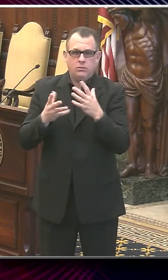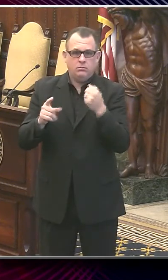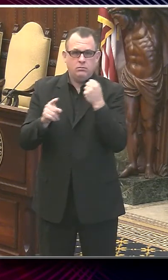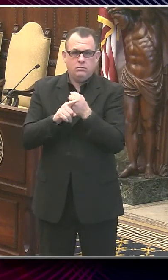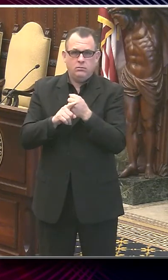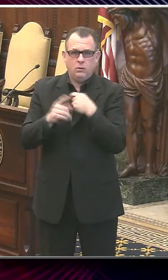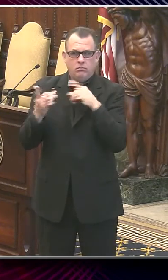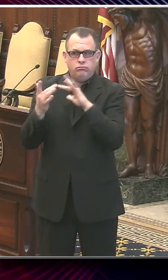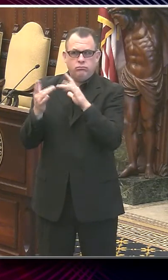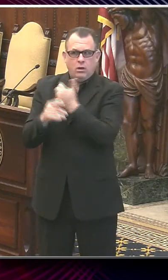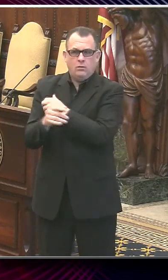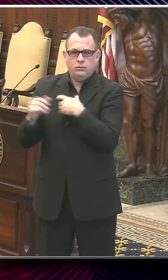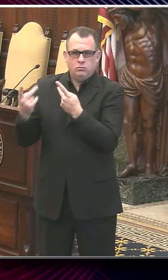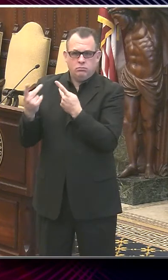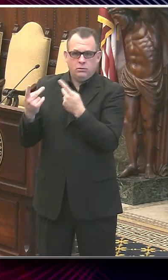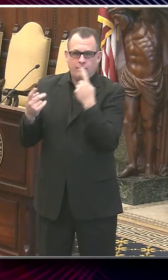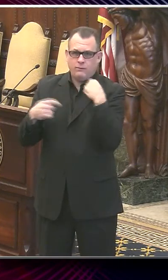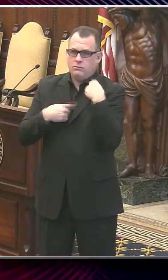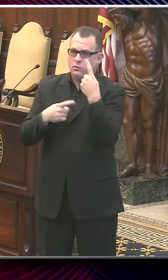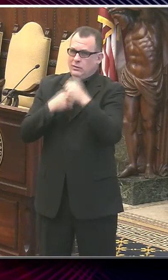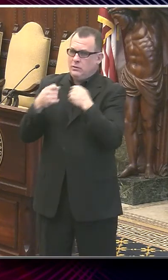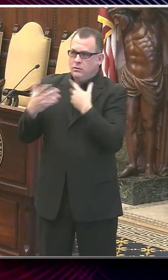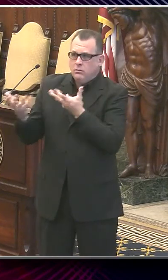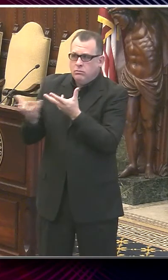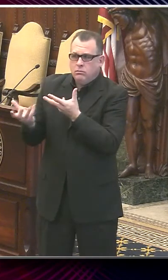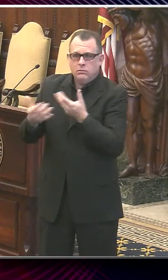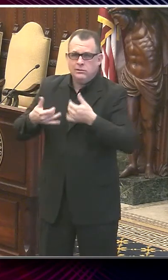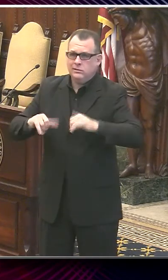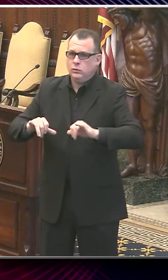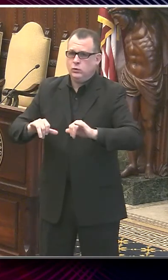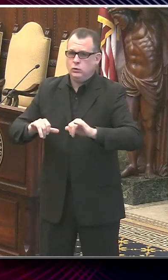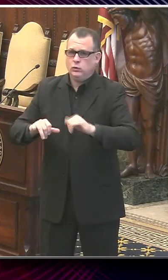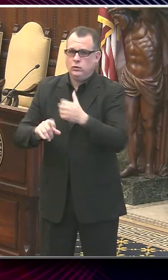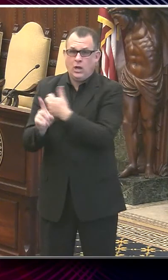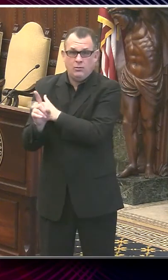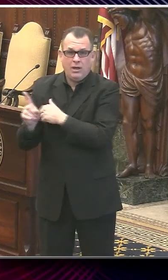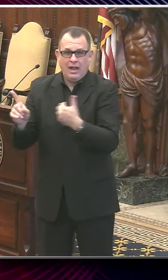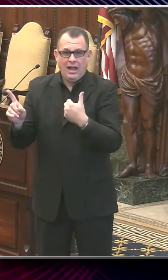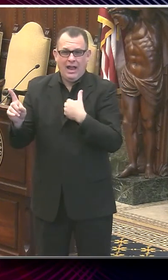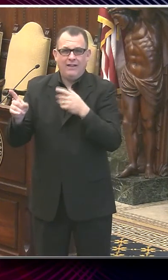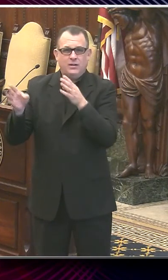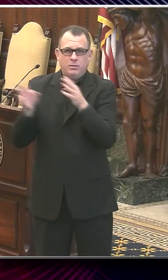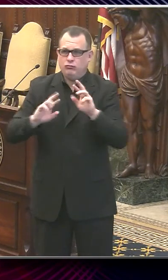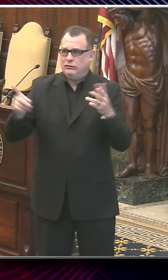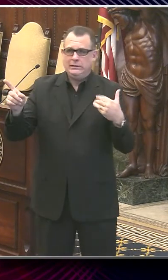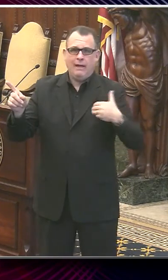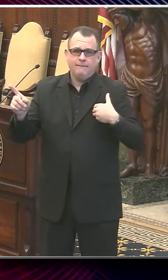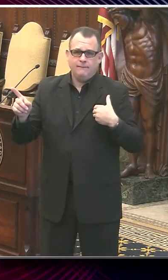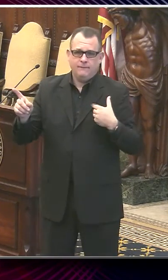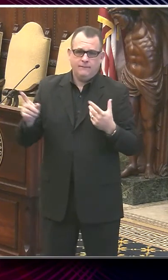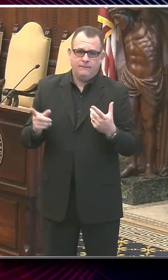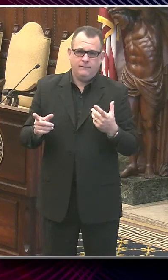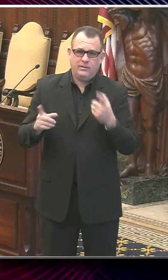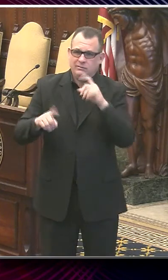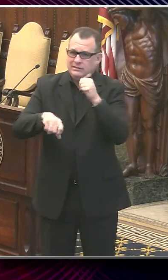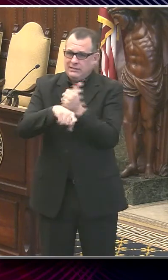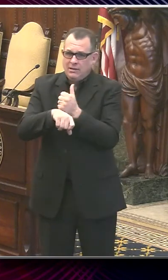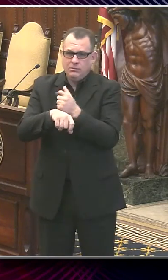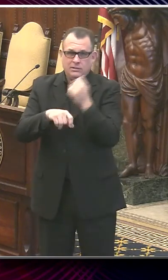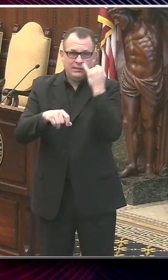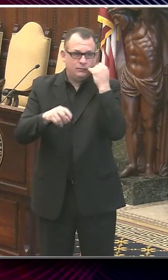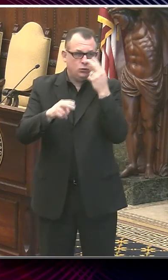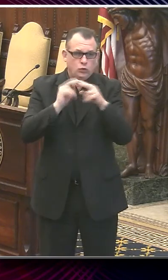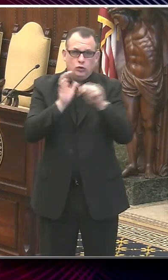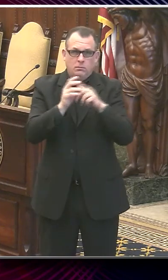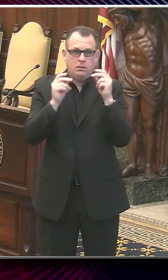have been for the last year. And every one of them has a variety of plans that they can put in place pretty short on notice to make additional bed